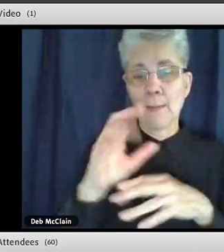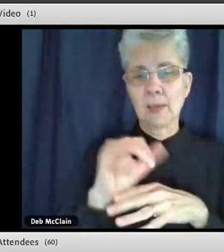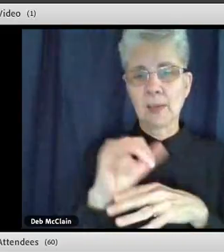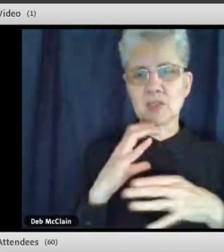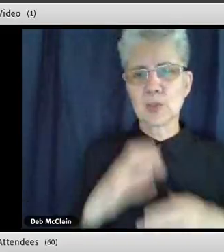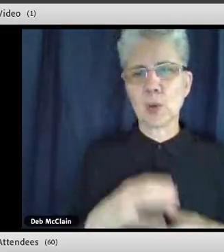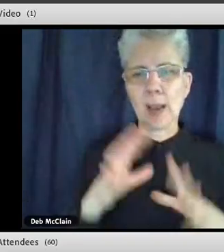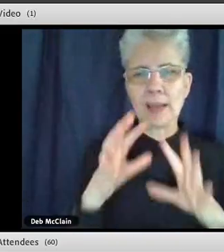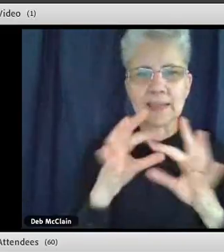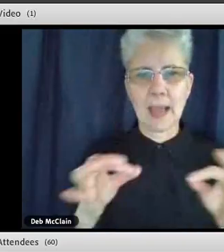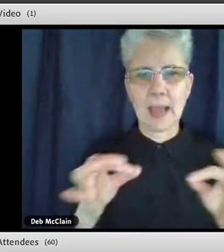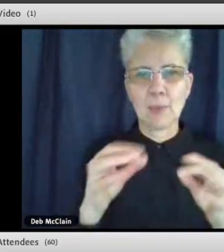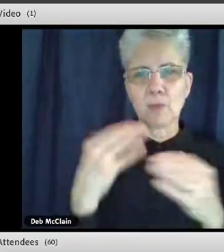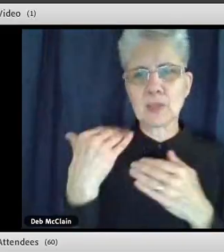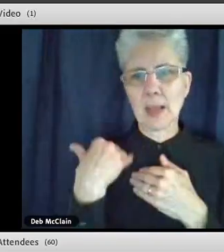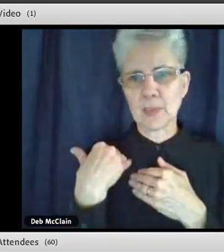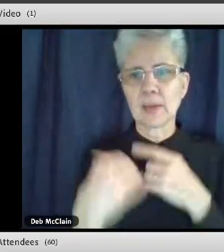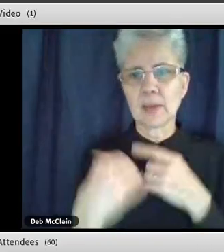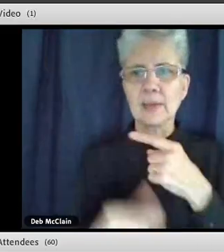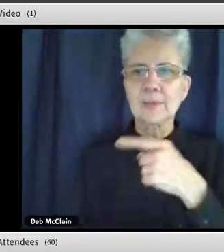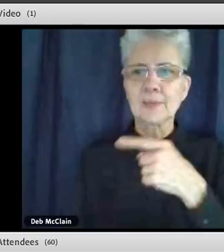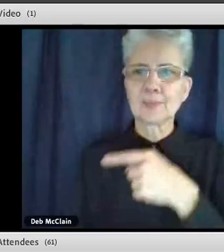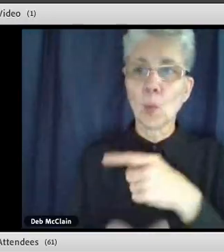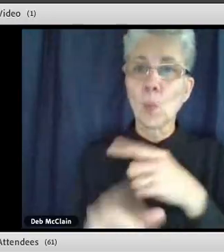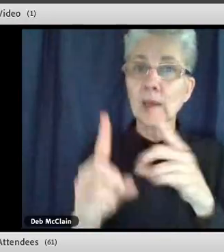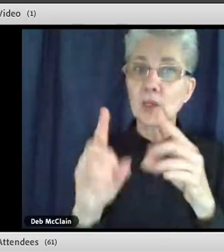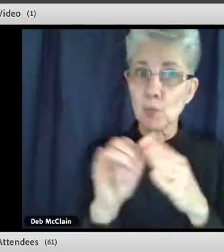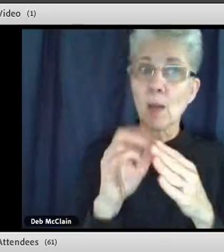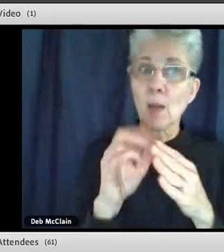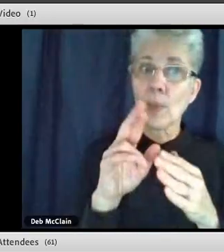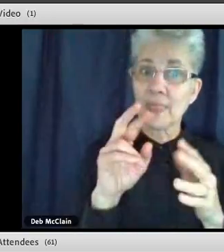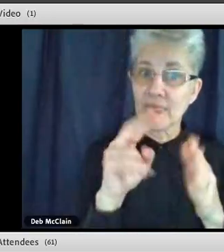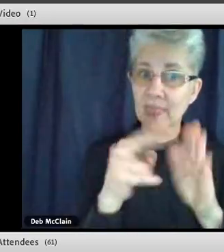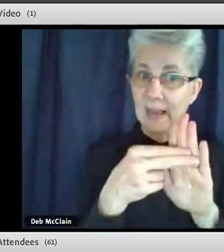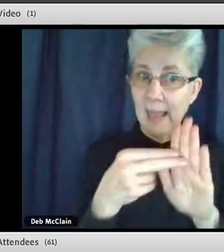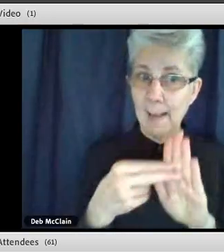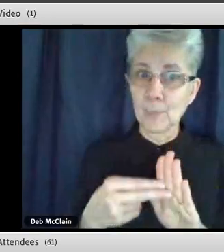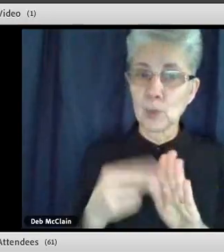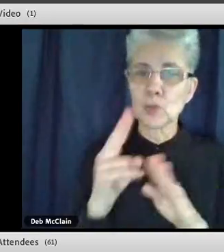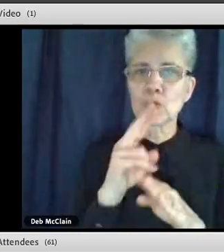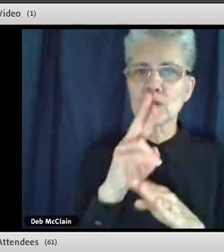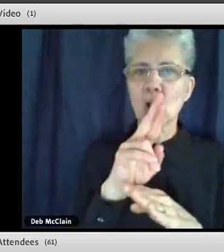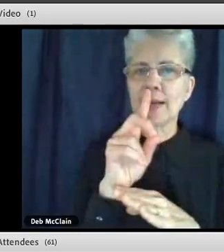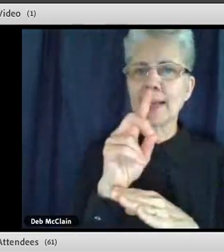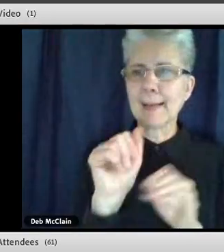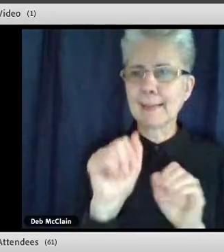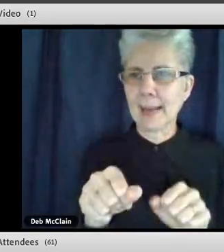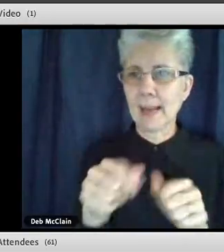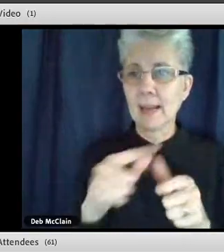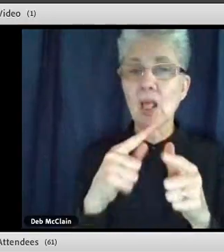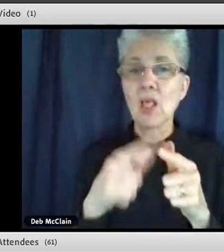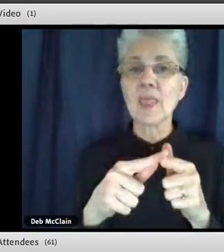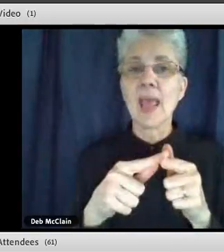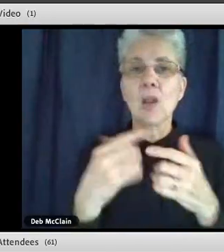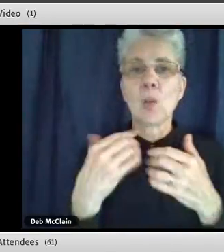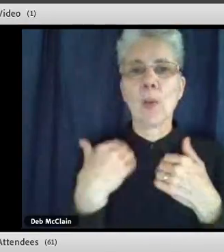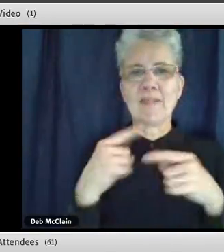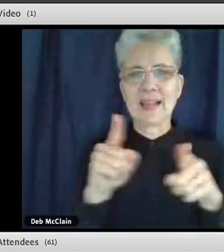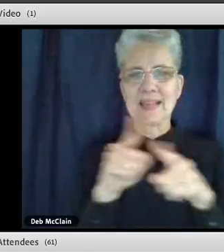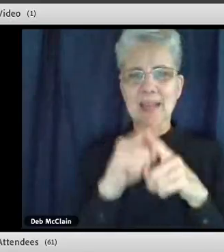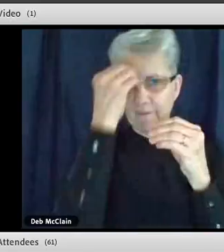responsibility by Carl Sewell and Paul B. Brown. So we can do that with these labels using RDA. Then we can take that same